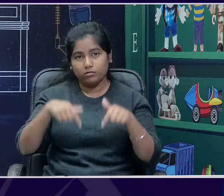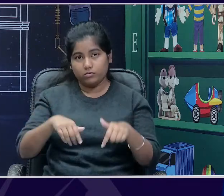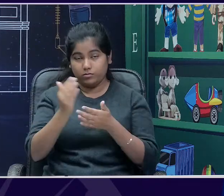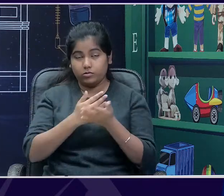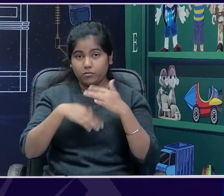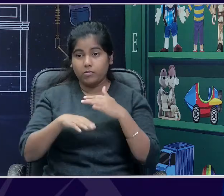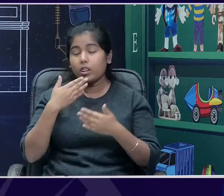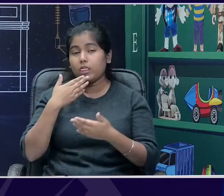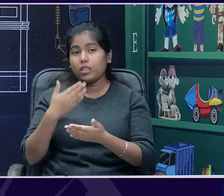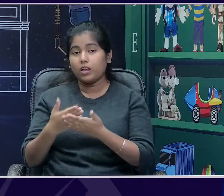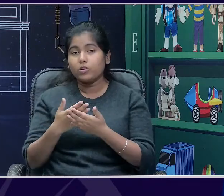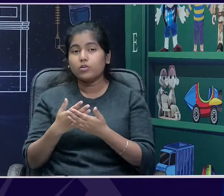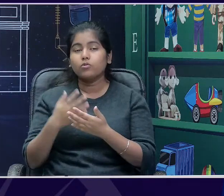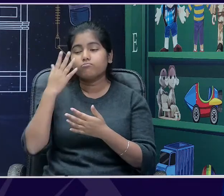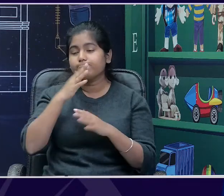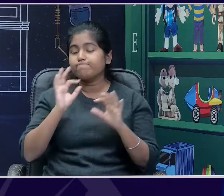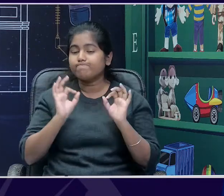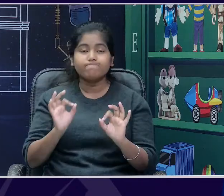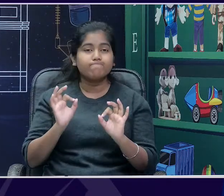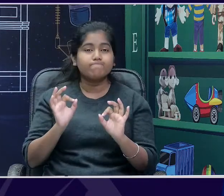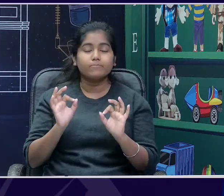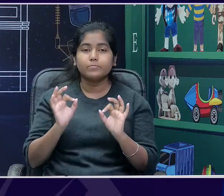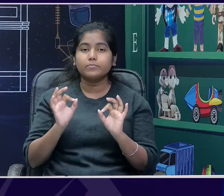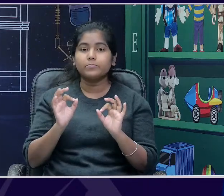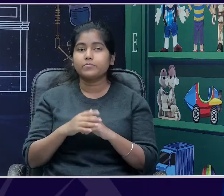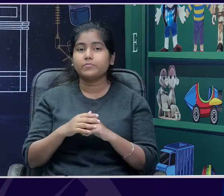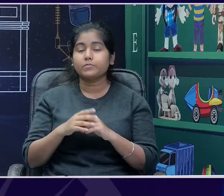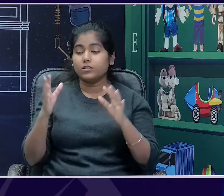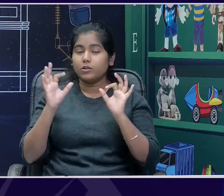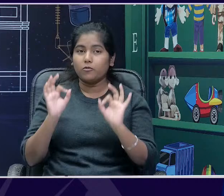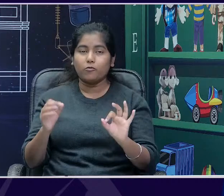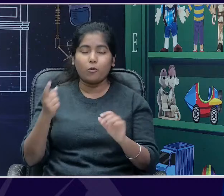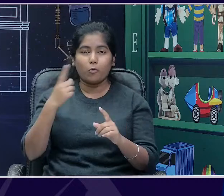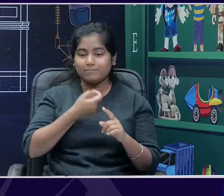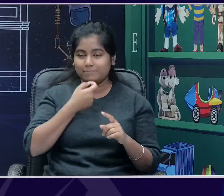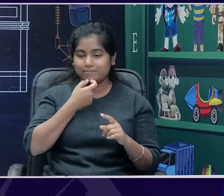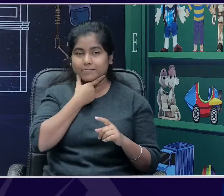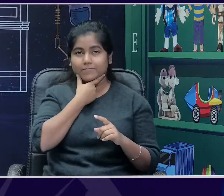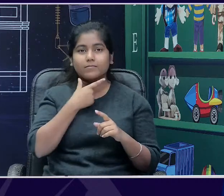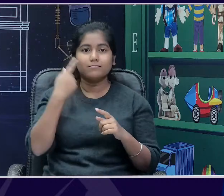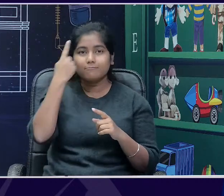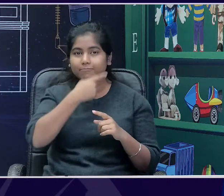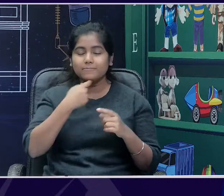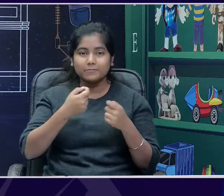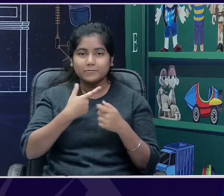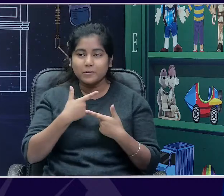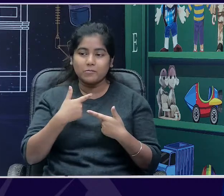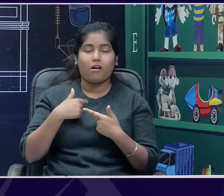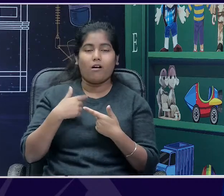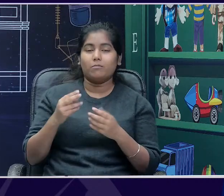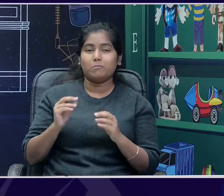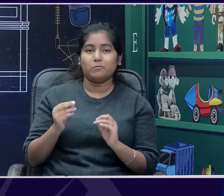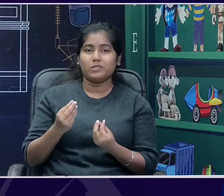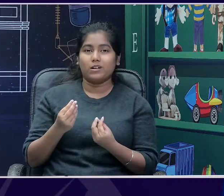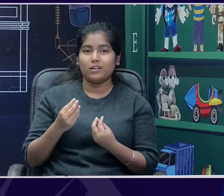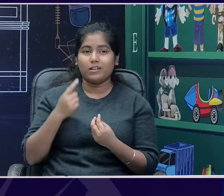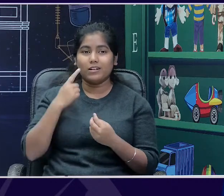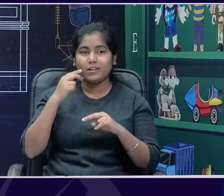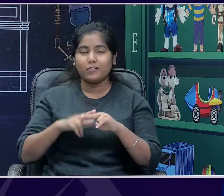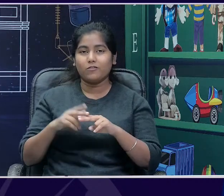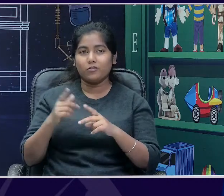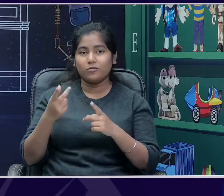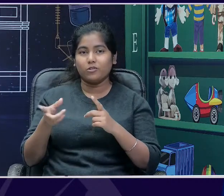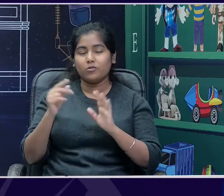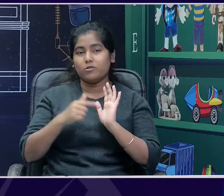very much for this wonderful. Thank you. I must so say much. the smileys I can see. I would be preferring if you can show